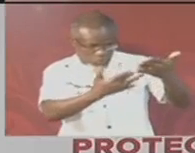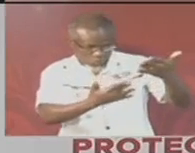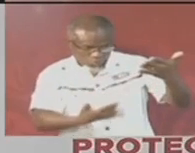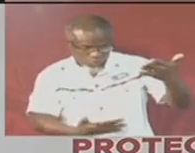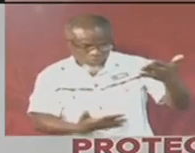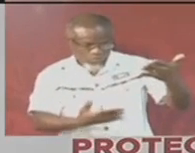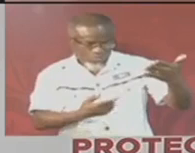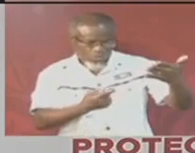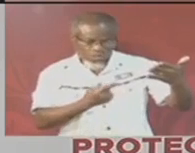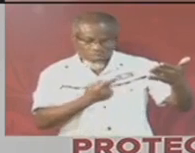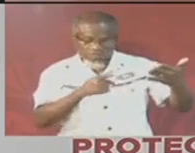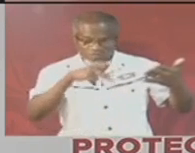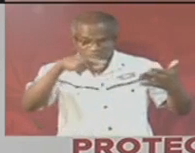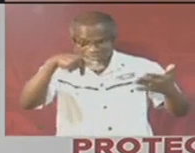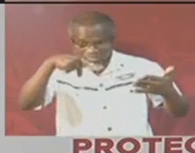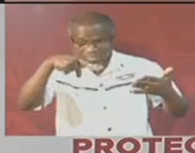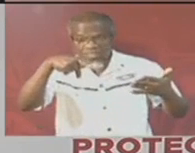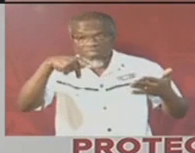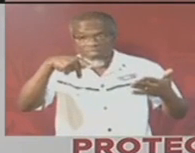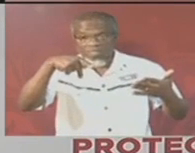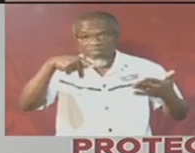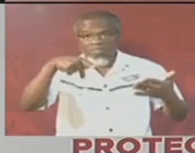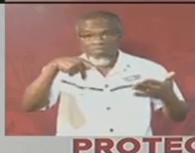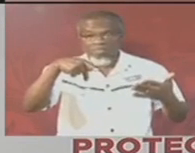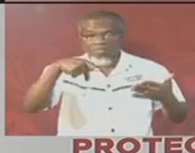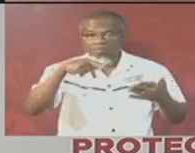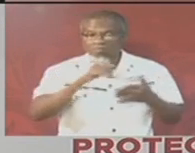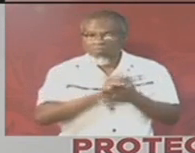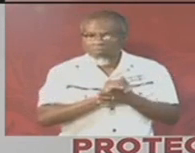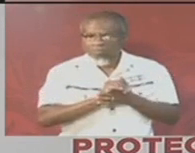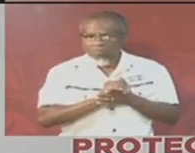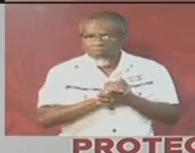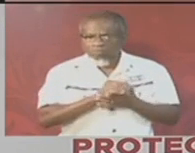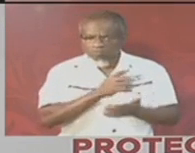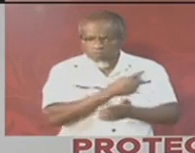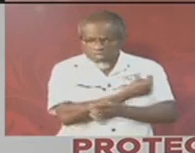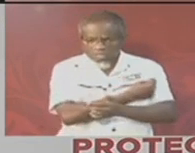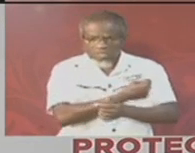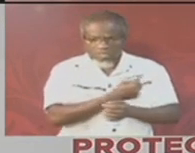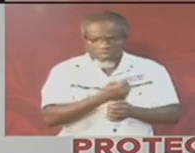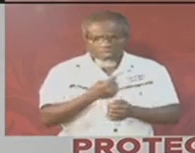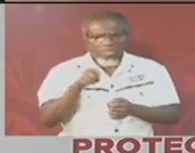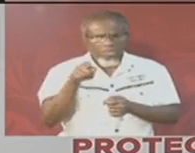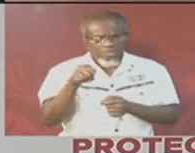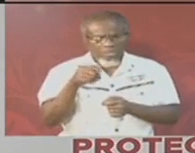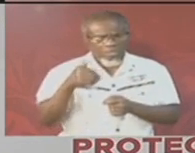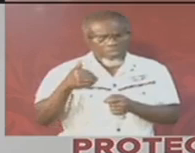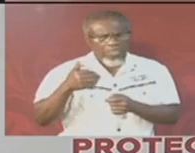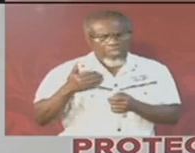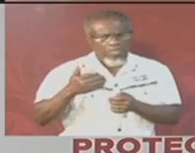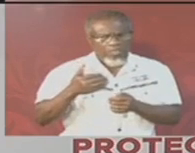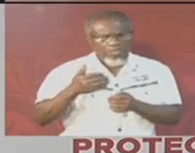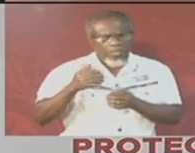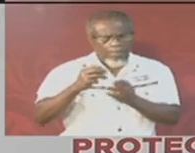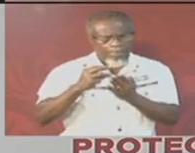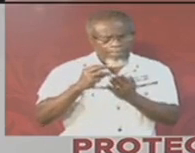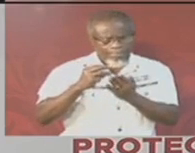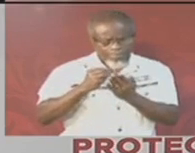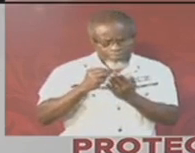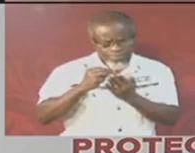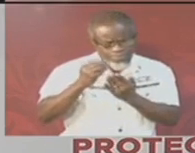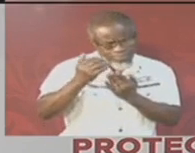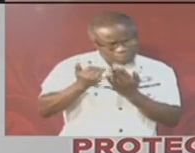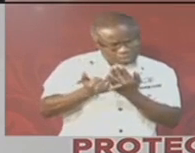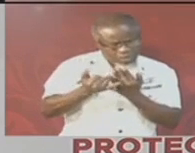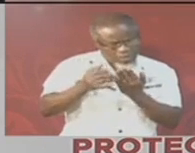Pfizer, they have confirmed since March 9th that some doses are possible. We have another meeting